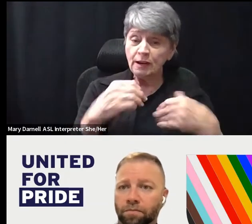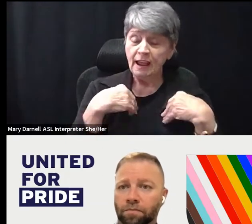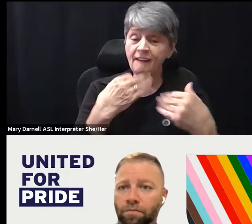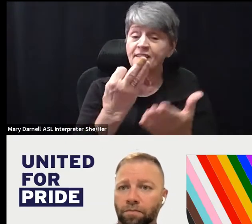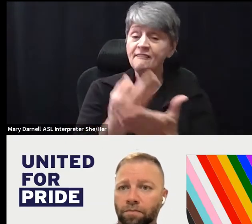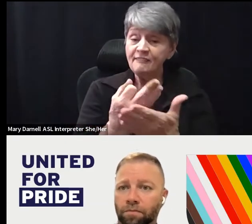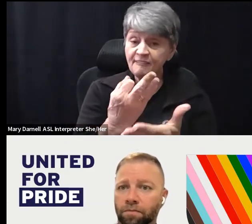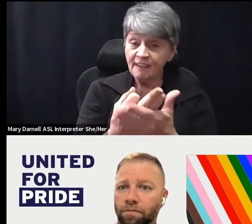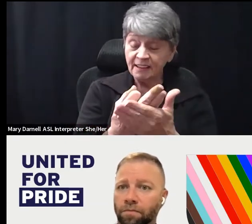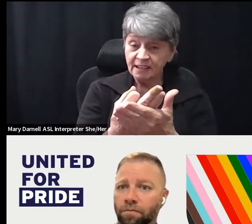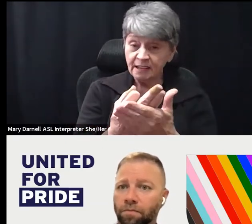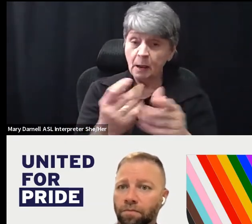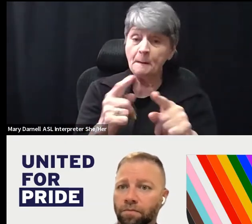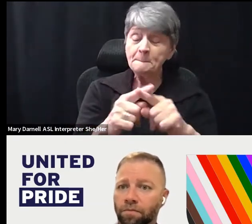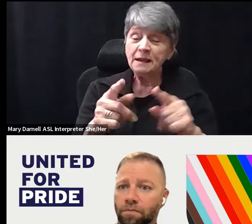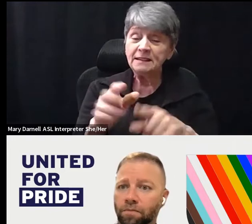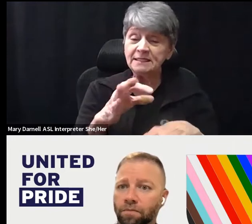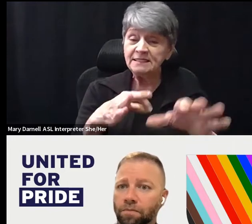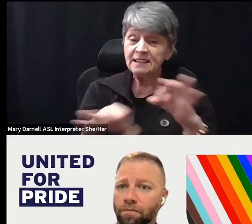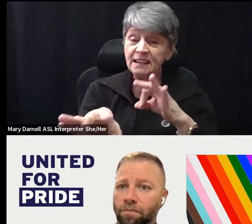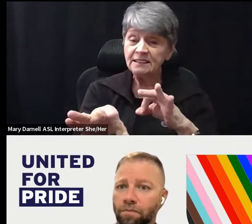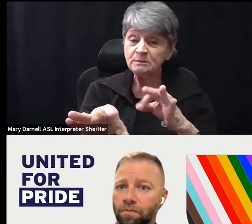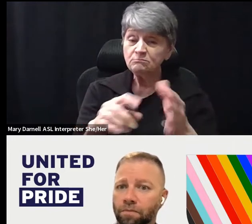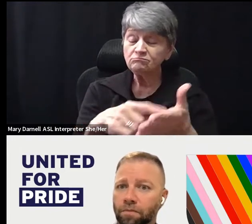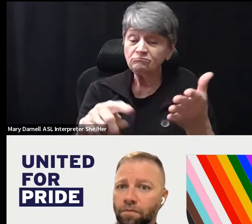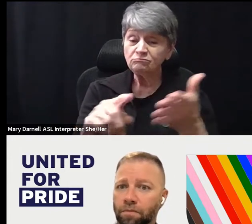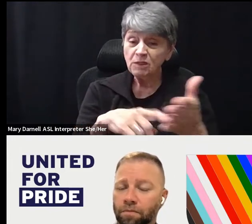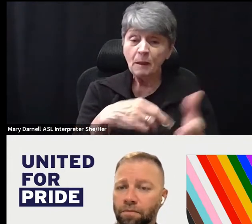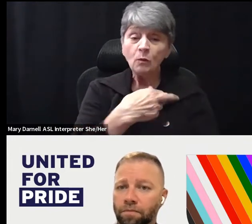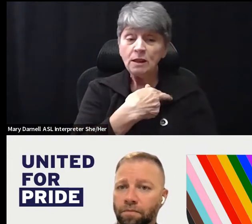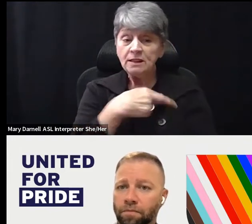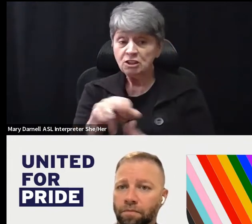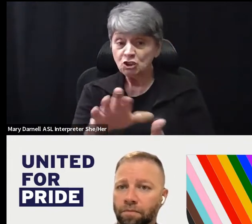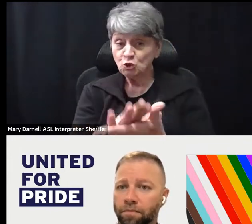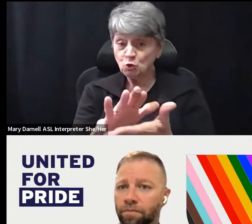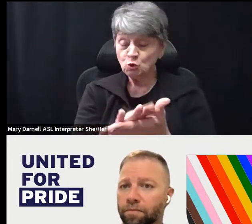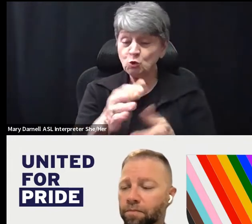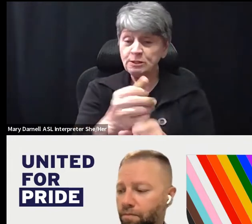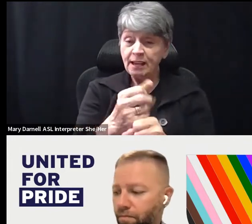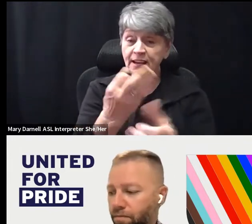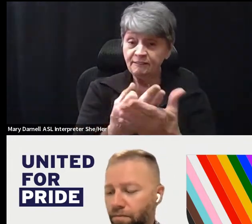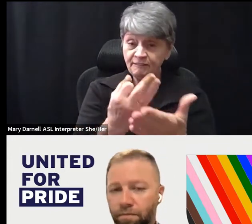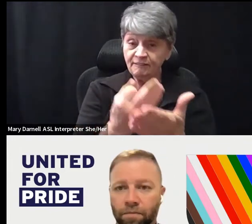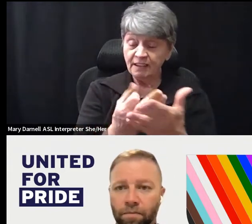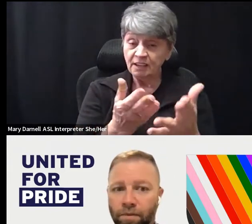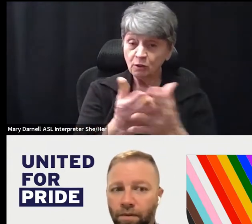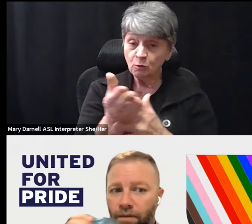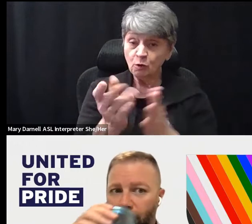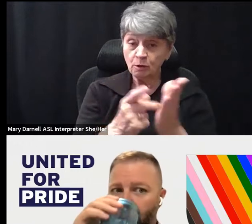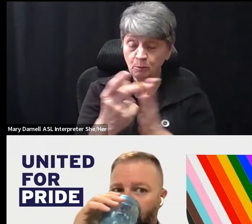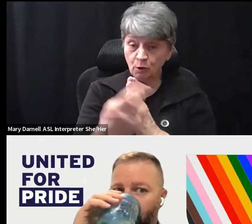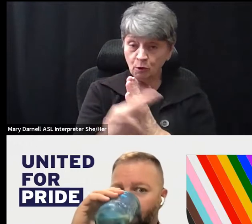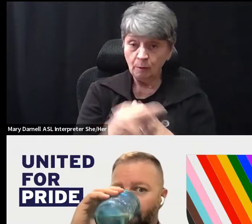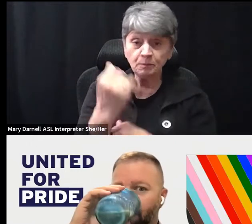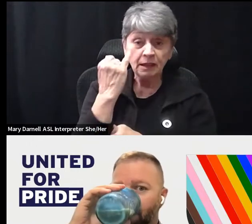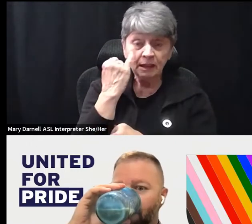Maine's blanket prohibition on religious schools getting funding through the program. If Maine chooses to retain